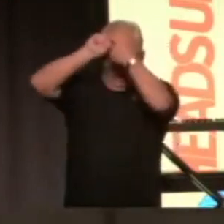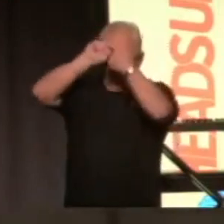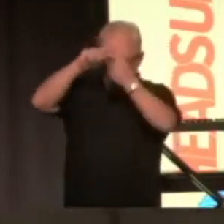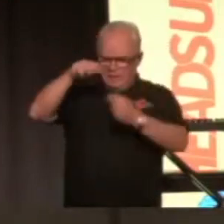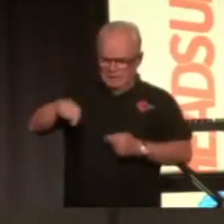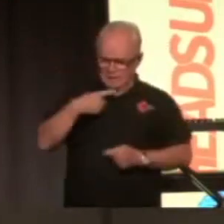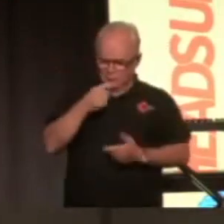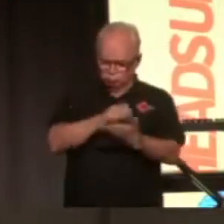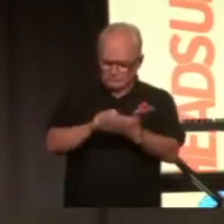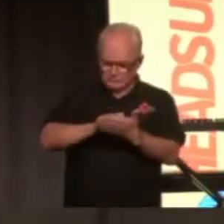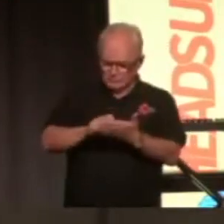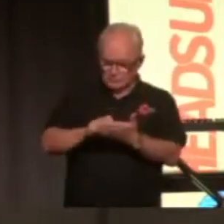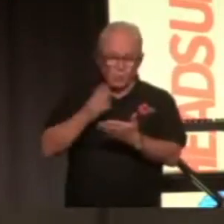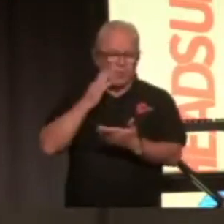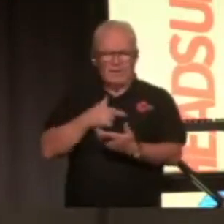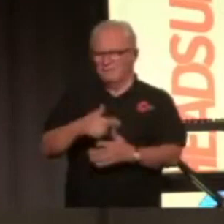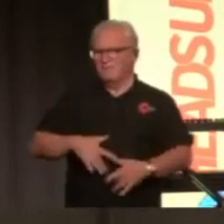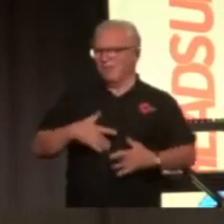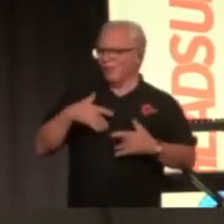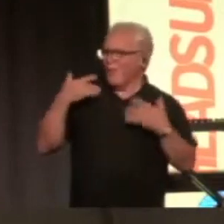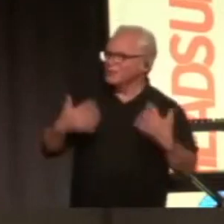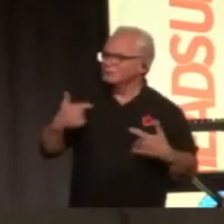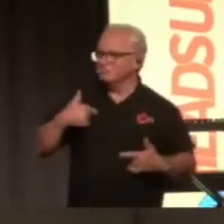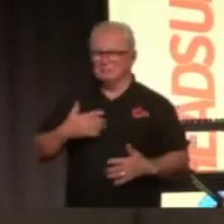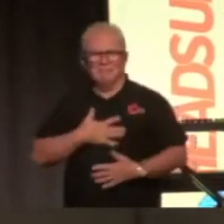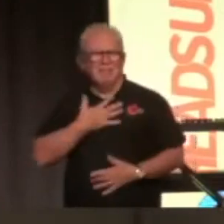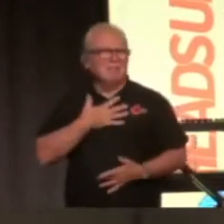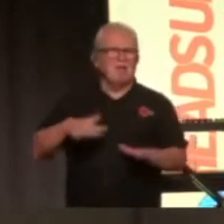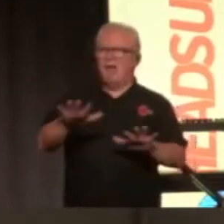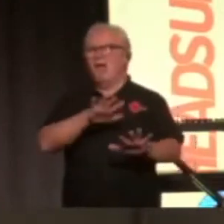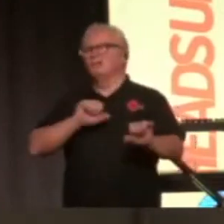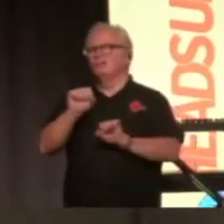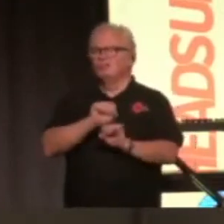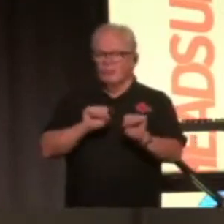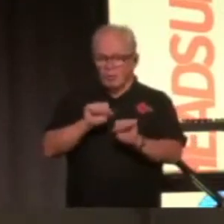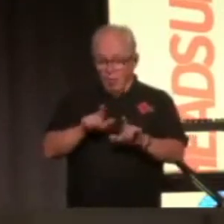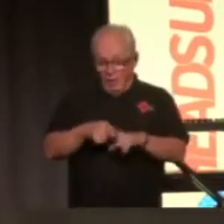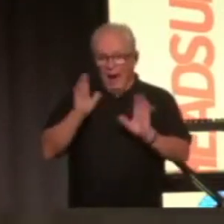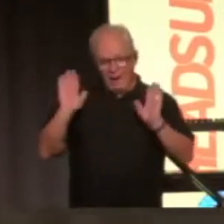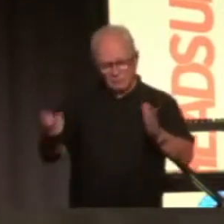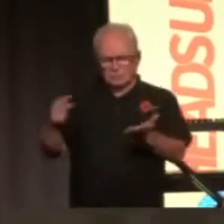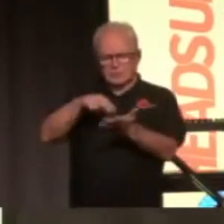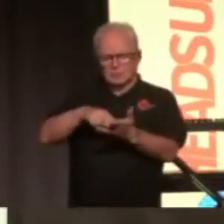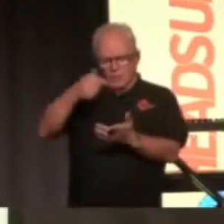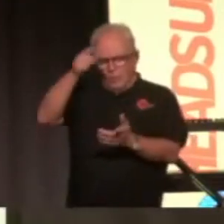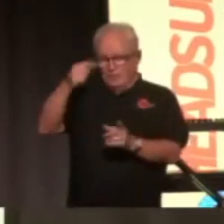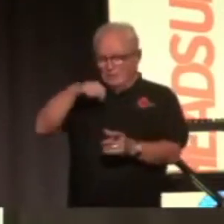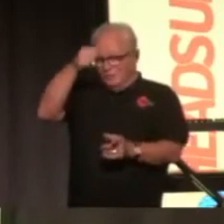hurting and our feelings are running riot, you have to stand on the word you